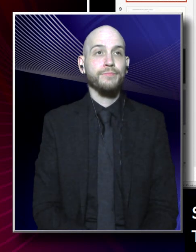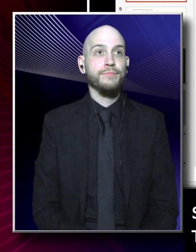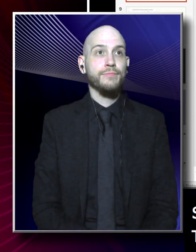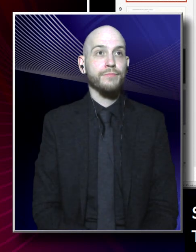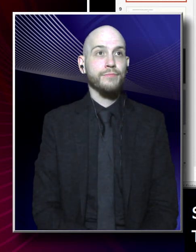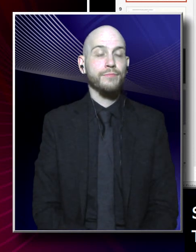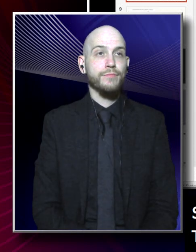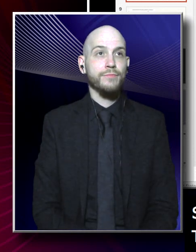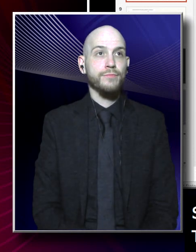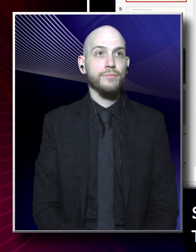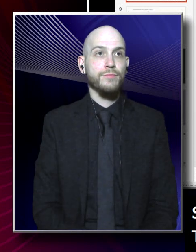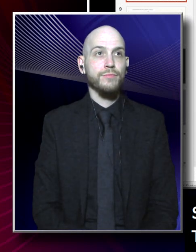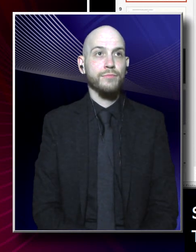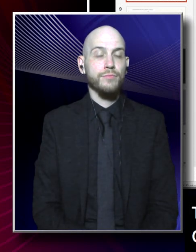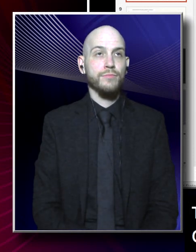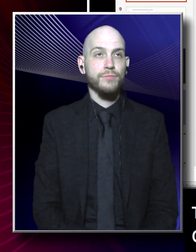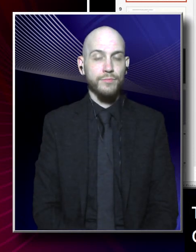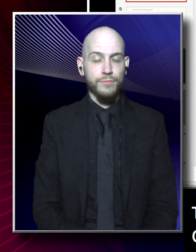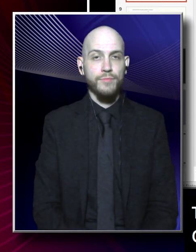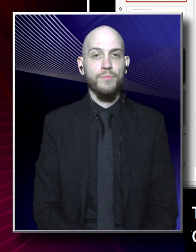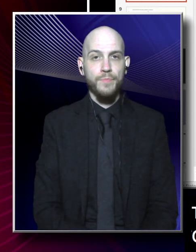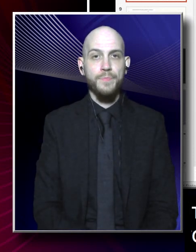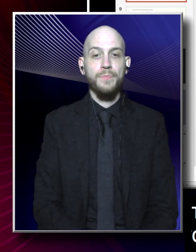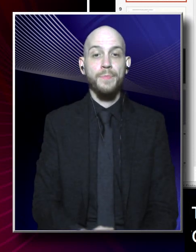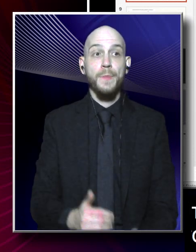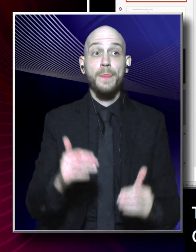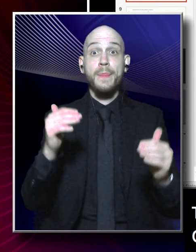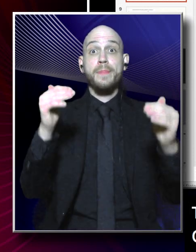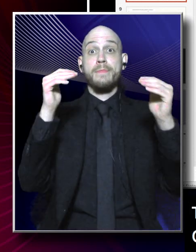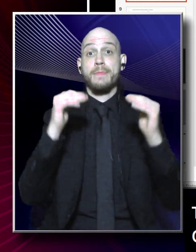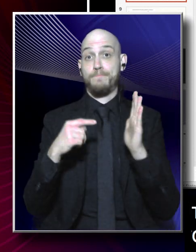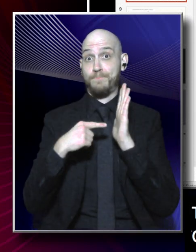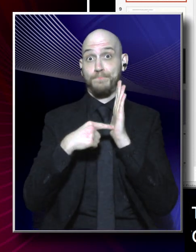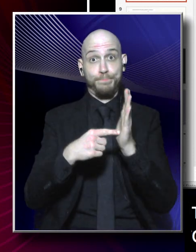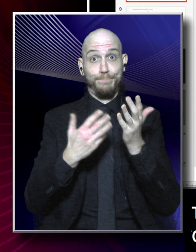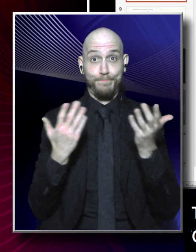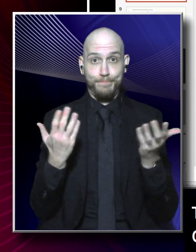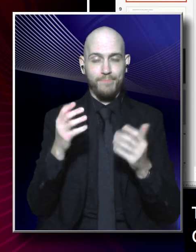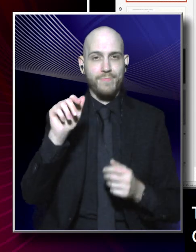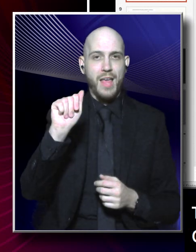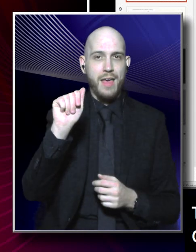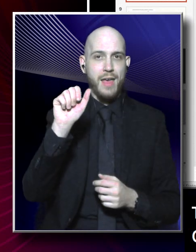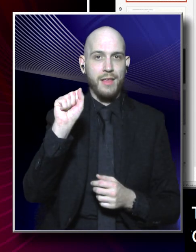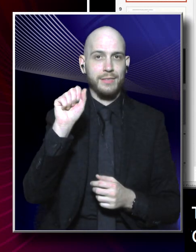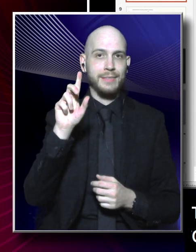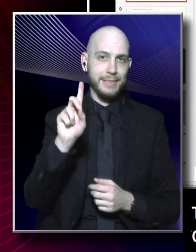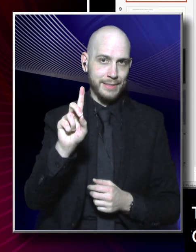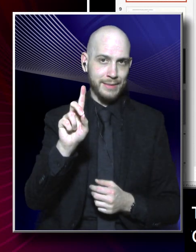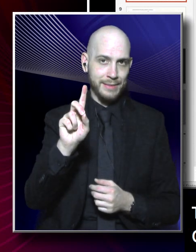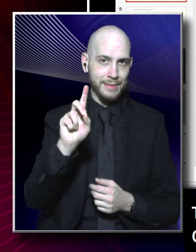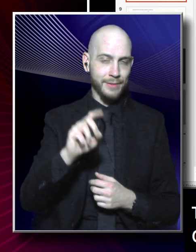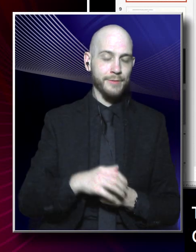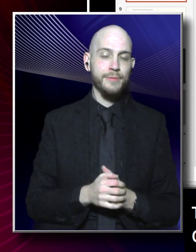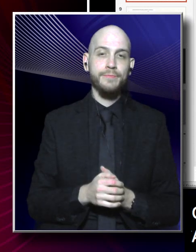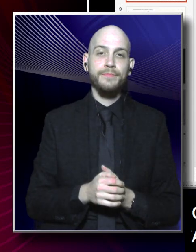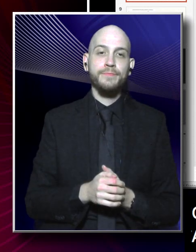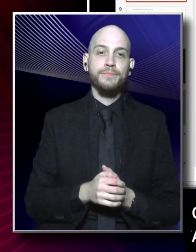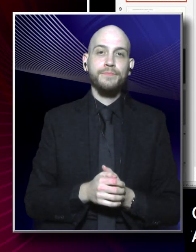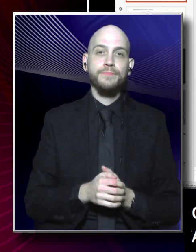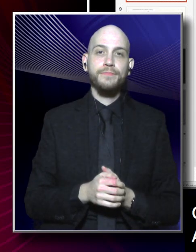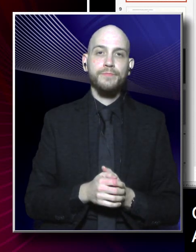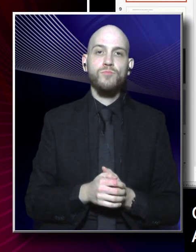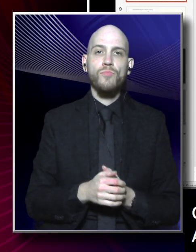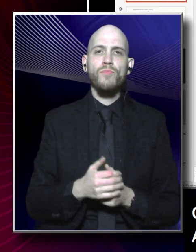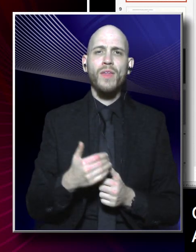Okay, the next slide is ASD. And again, there's an area there where we have a small